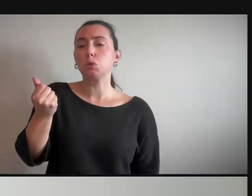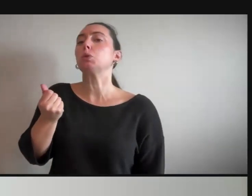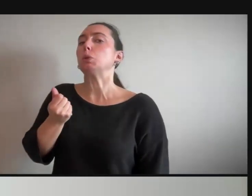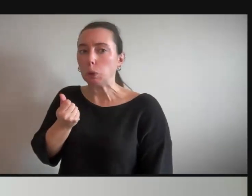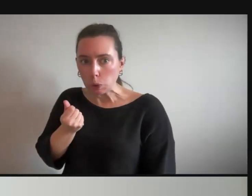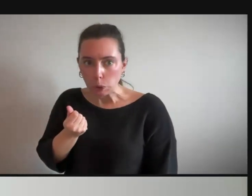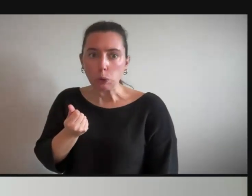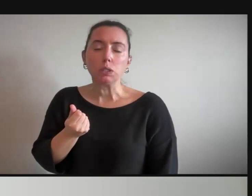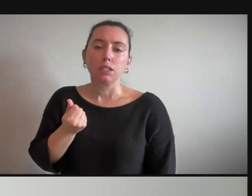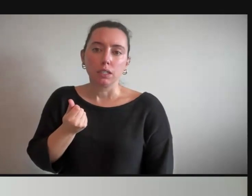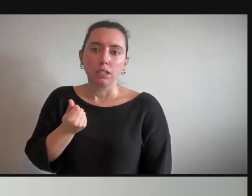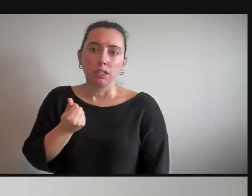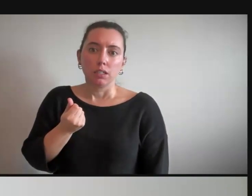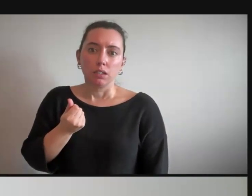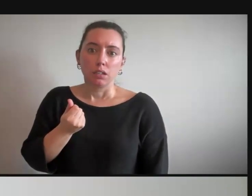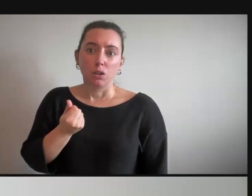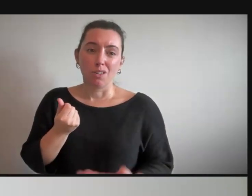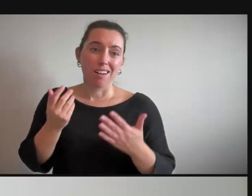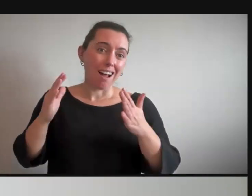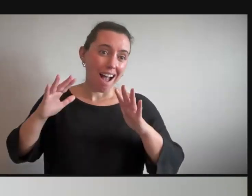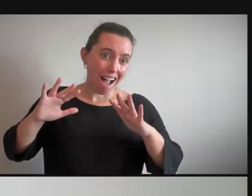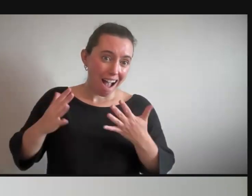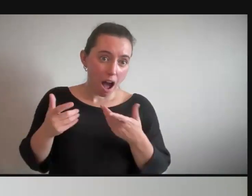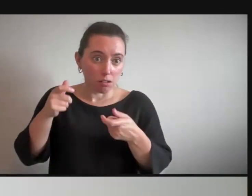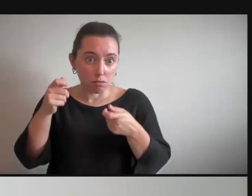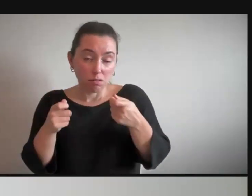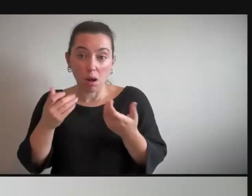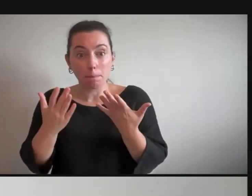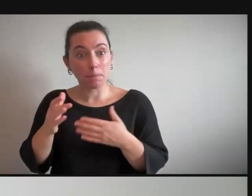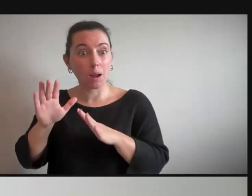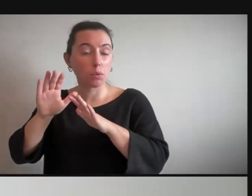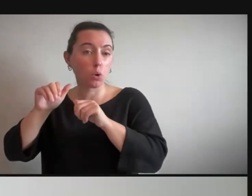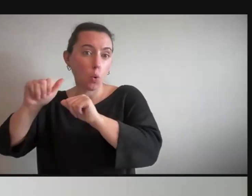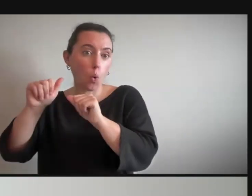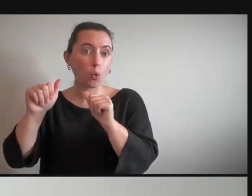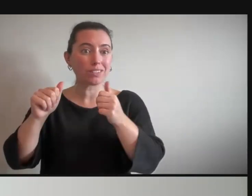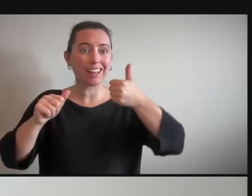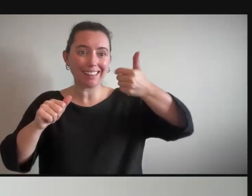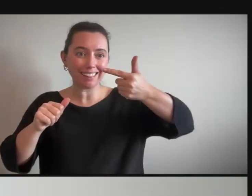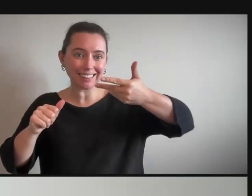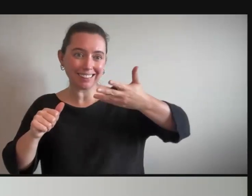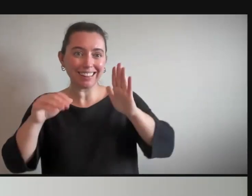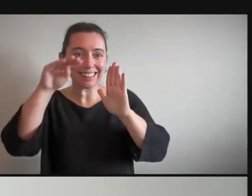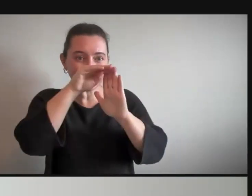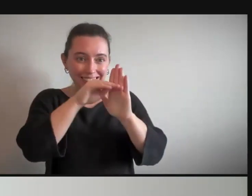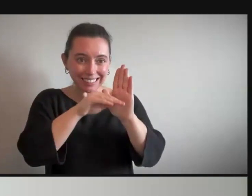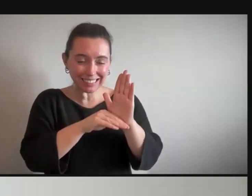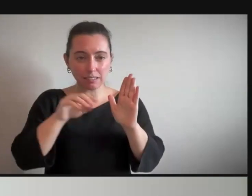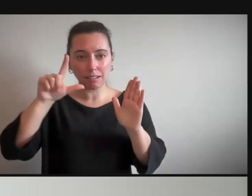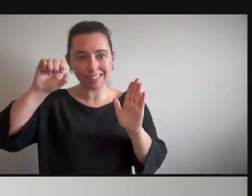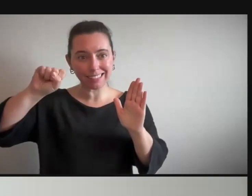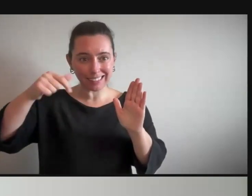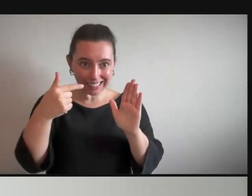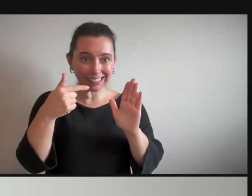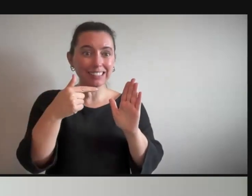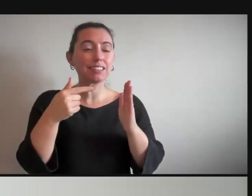to just change it. That in this case, it was lists that like announced like separately. Like if a list is announced separately, you